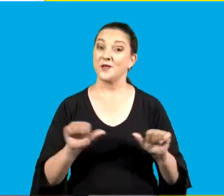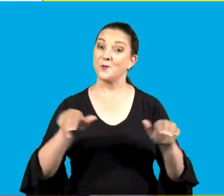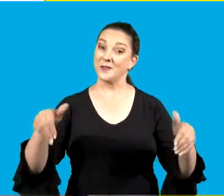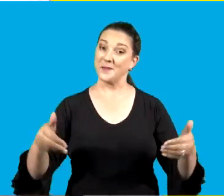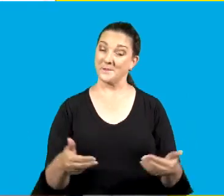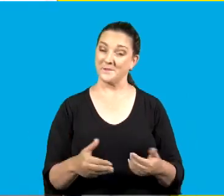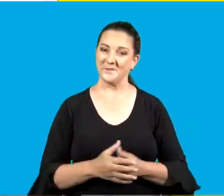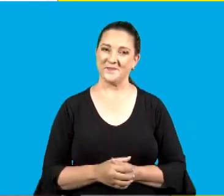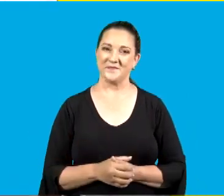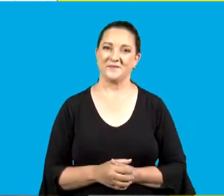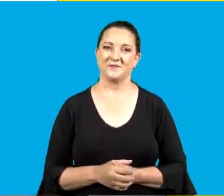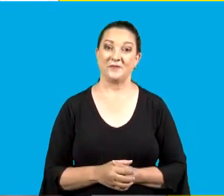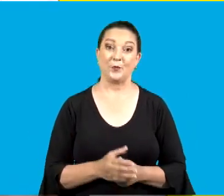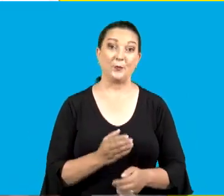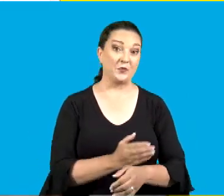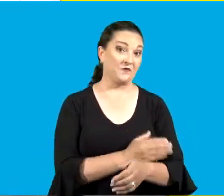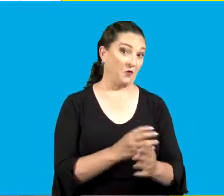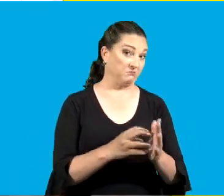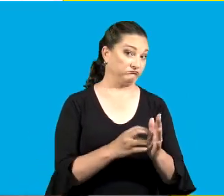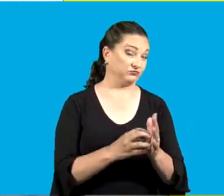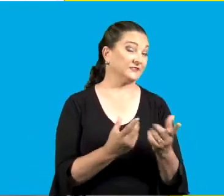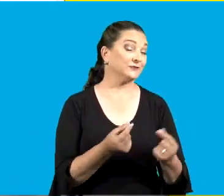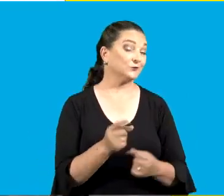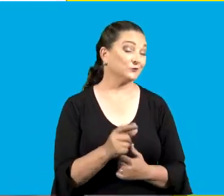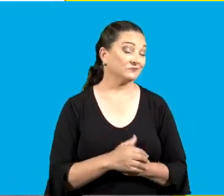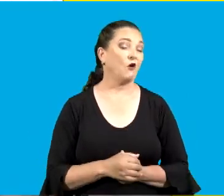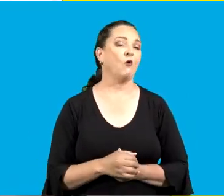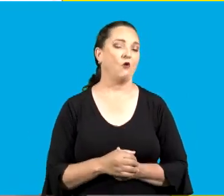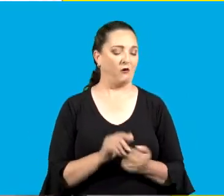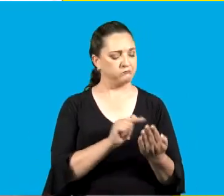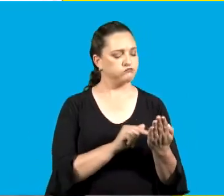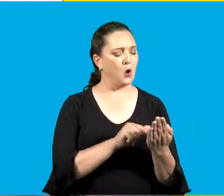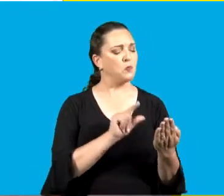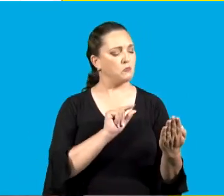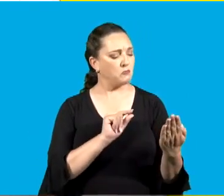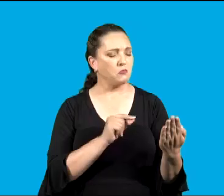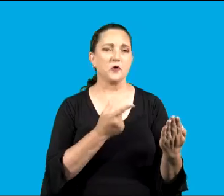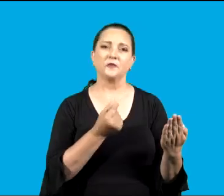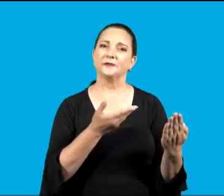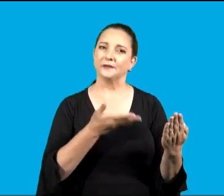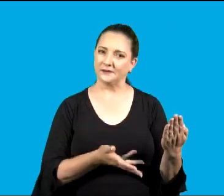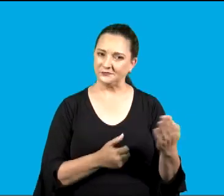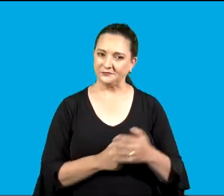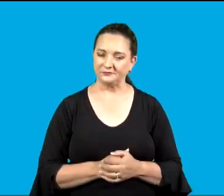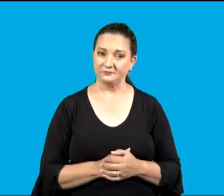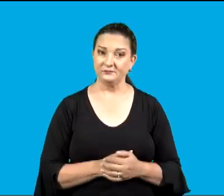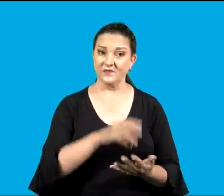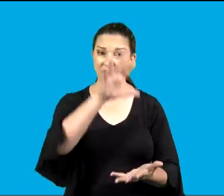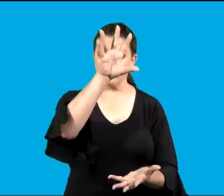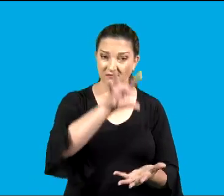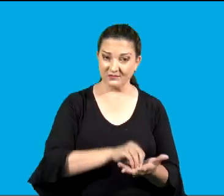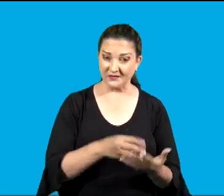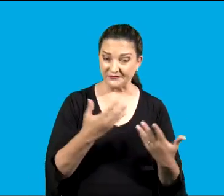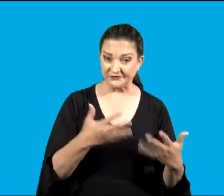Welcome back, dear learners. Before the ad break, we did some interesting calculations. Here is what we have